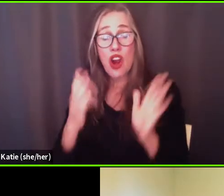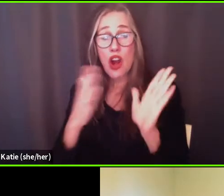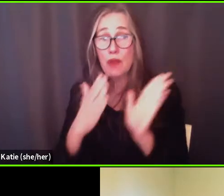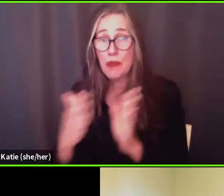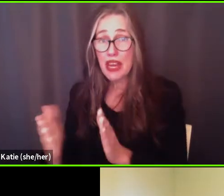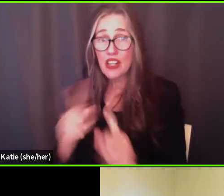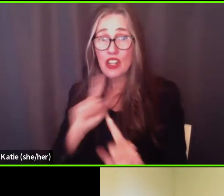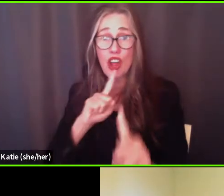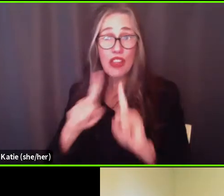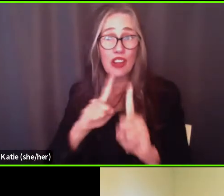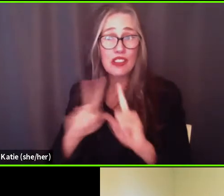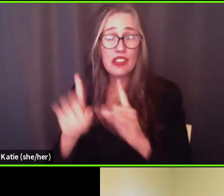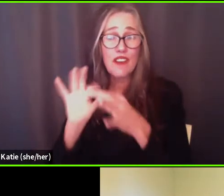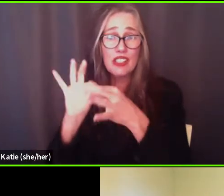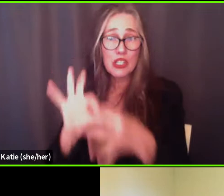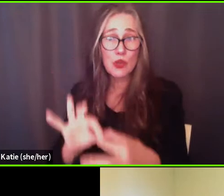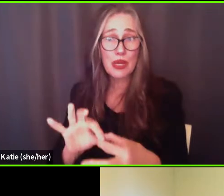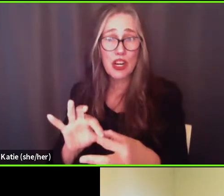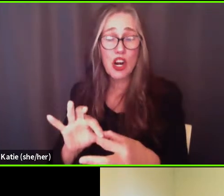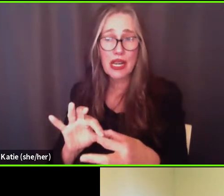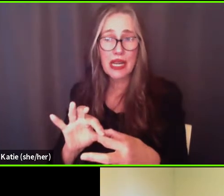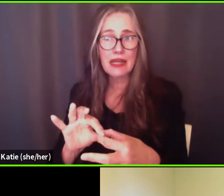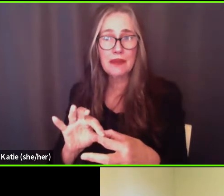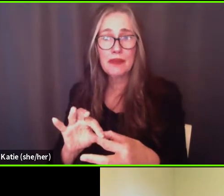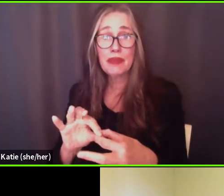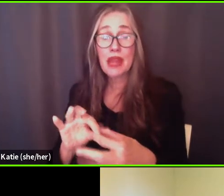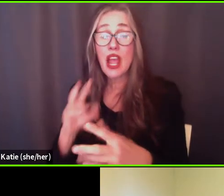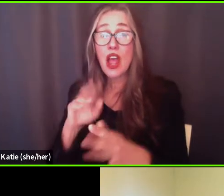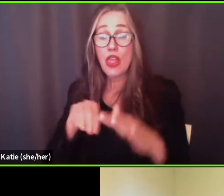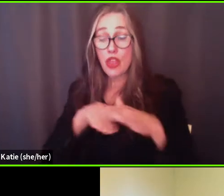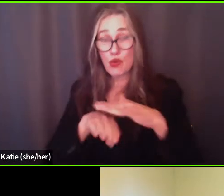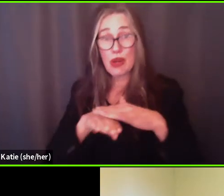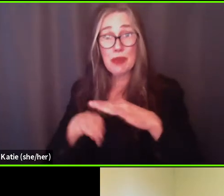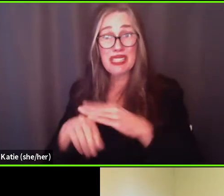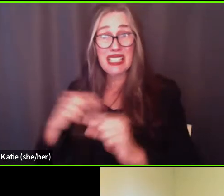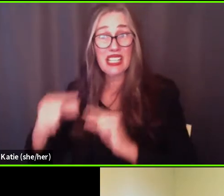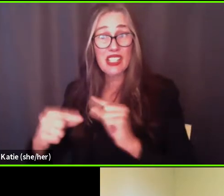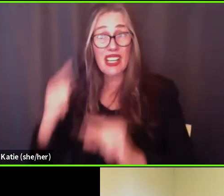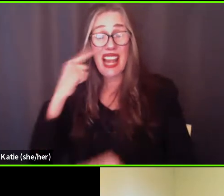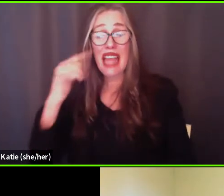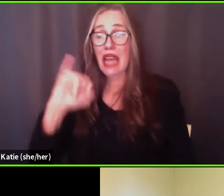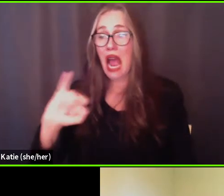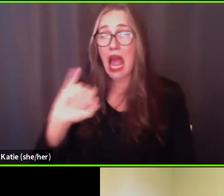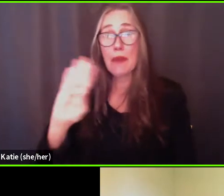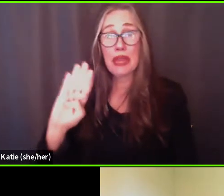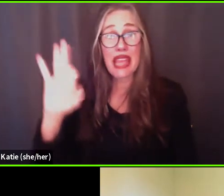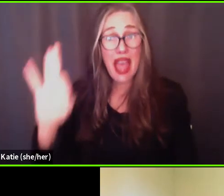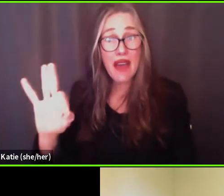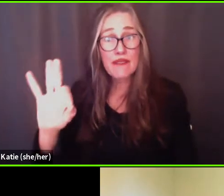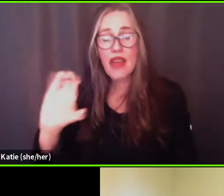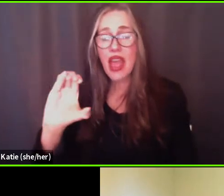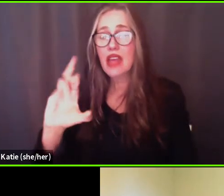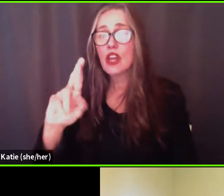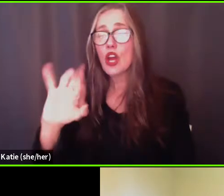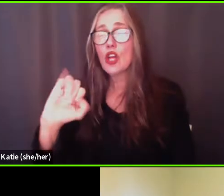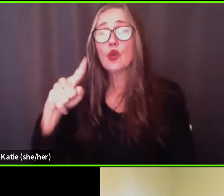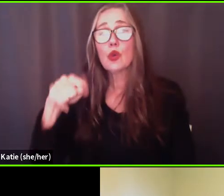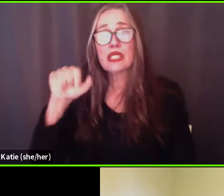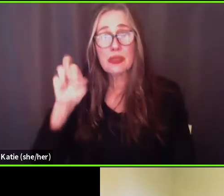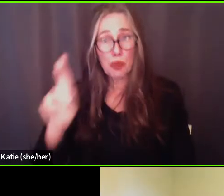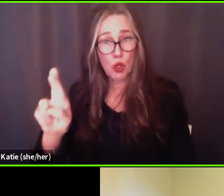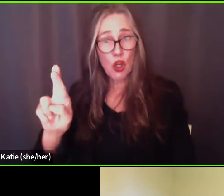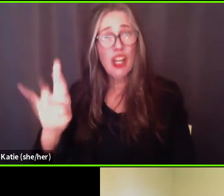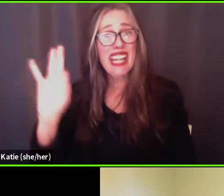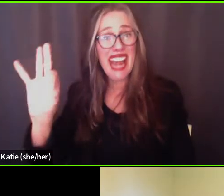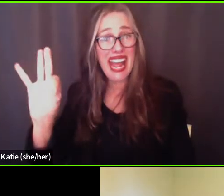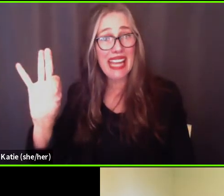regarding um not only reproductive and genetic technology such as ivf and crispr cast-9 as marcy disgus but specifically